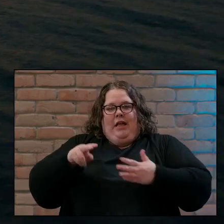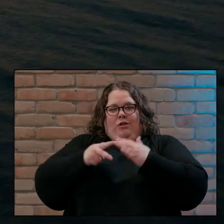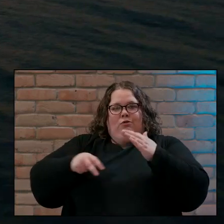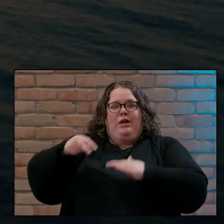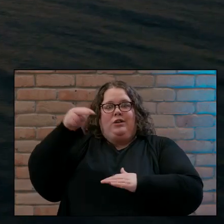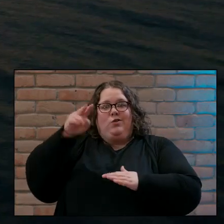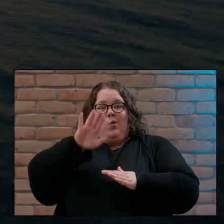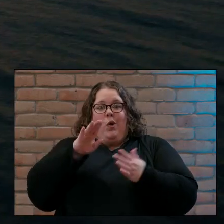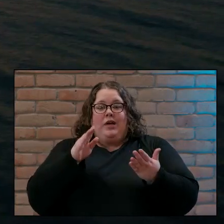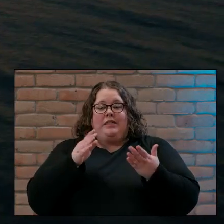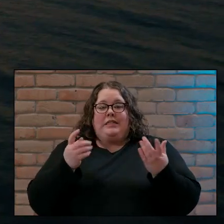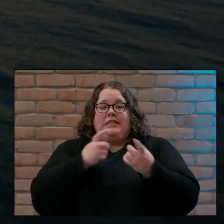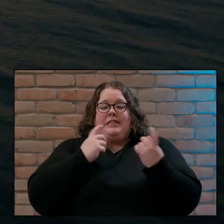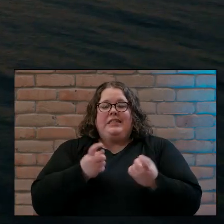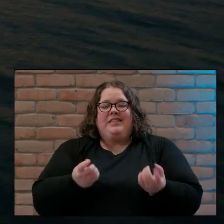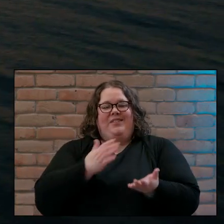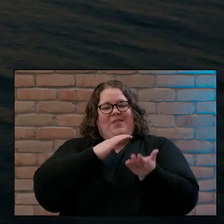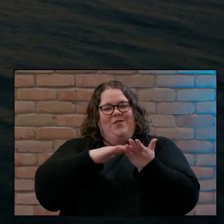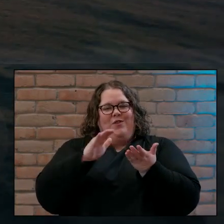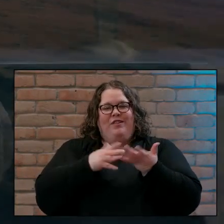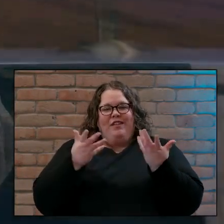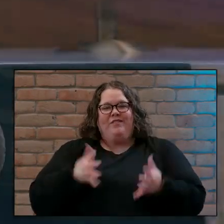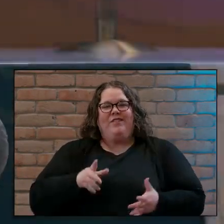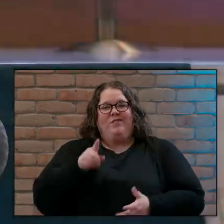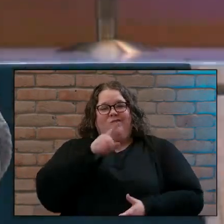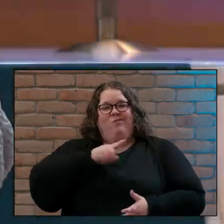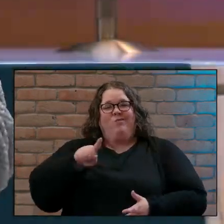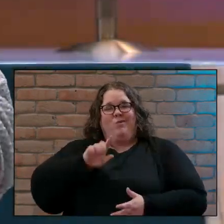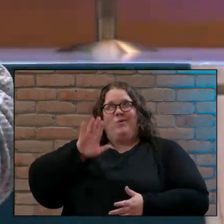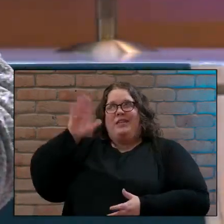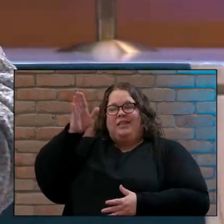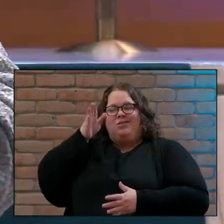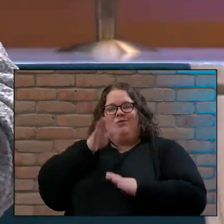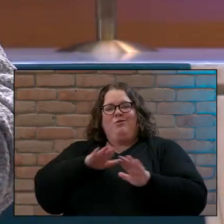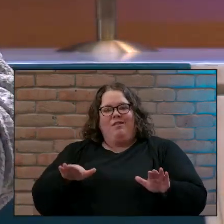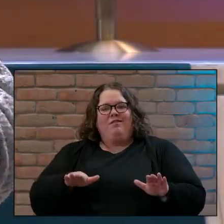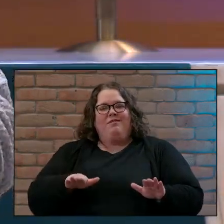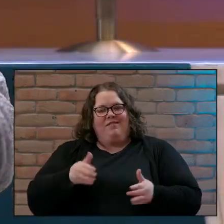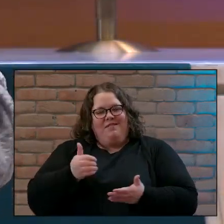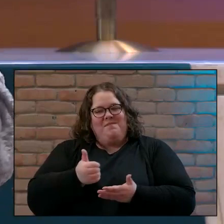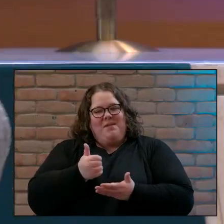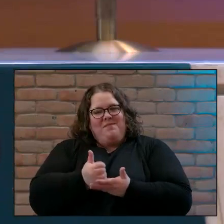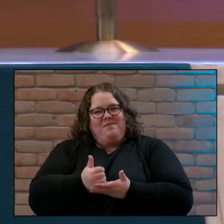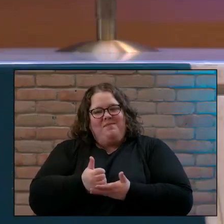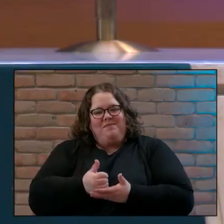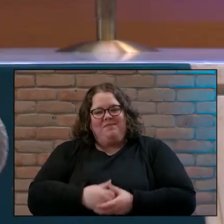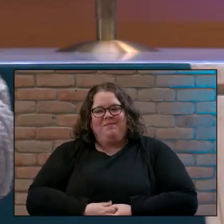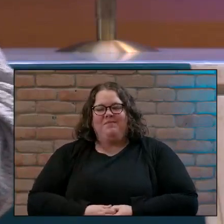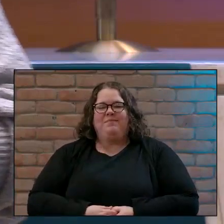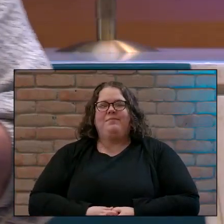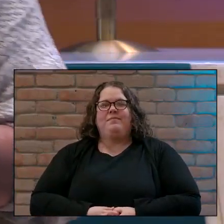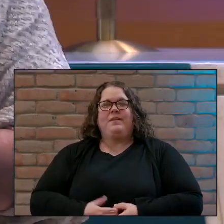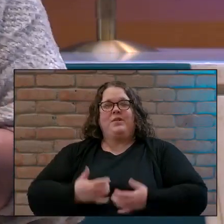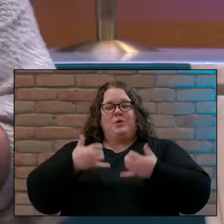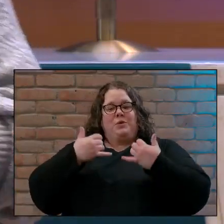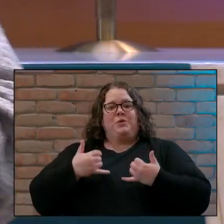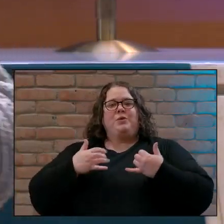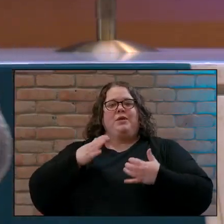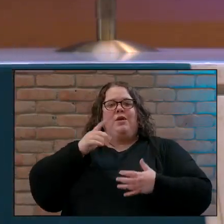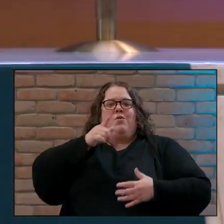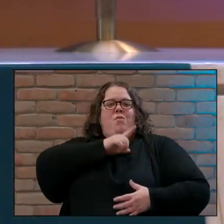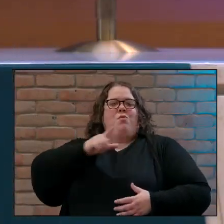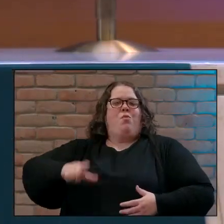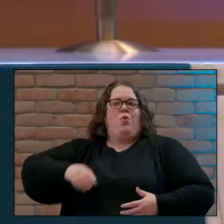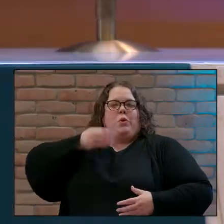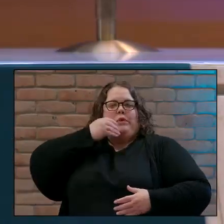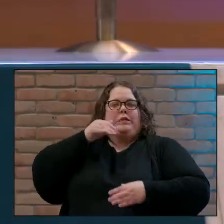you are a child of God. Amen. Today, we celebrate the Lord's Supper as well.